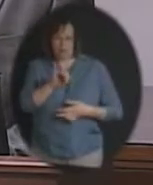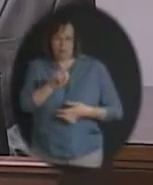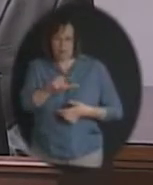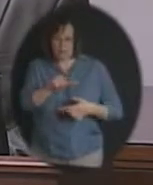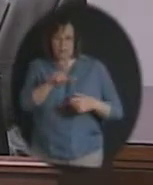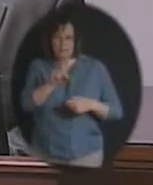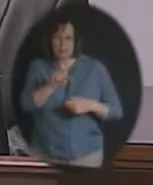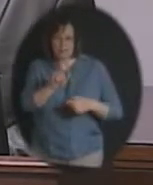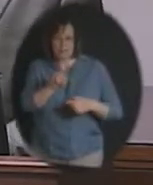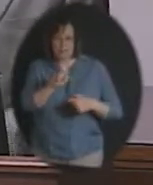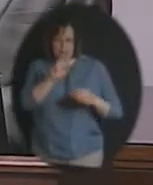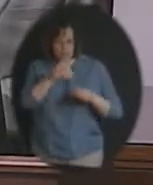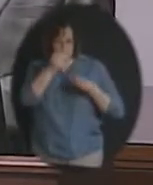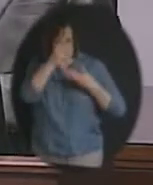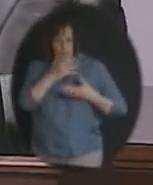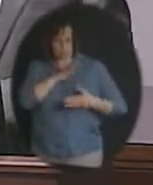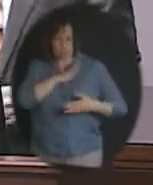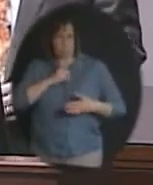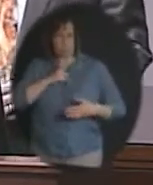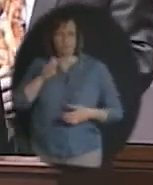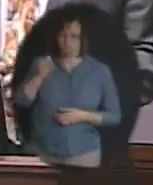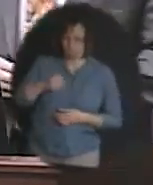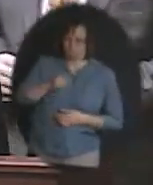let the board know? Certainly will. Thank you.